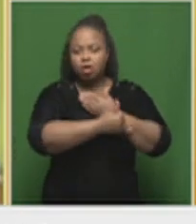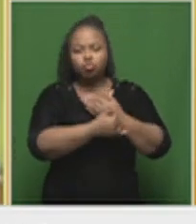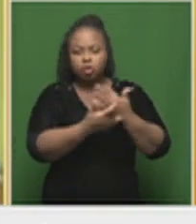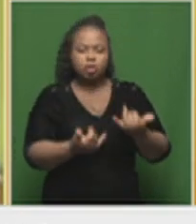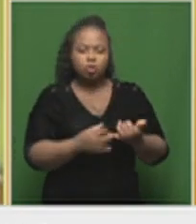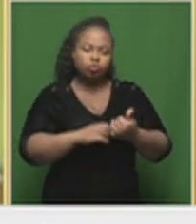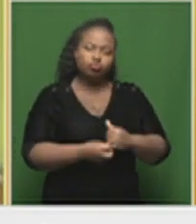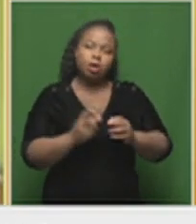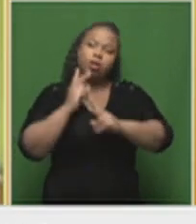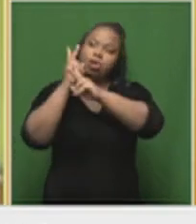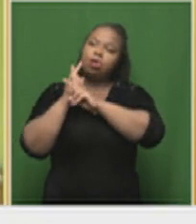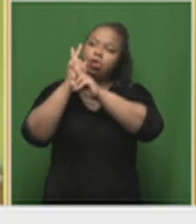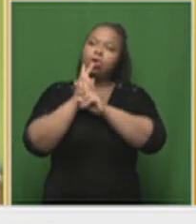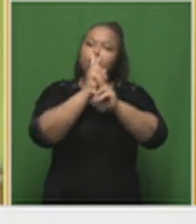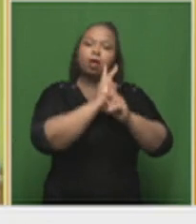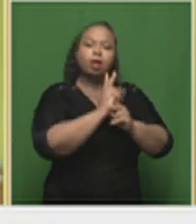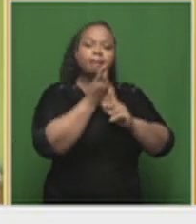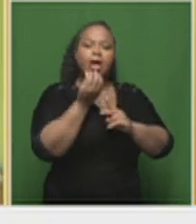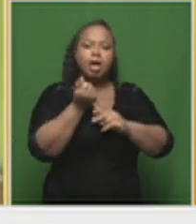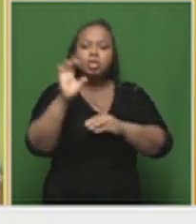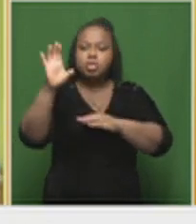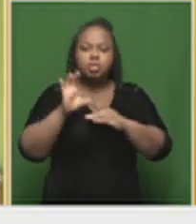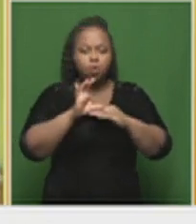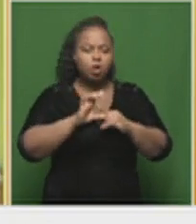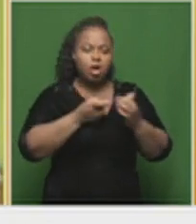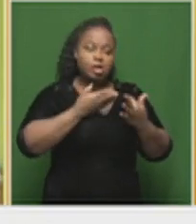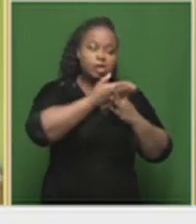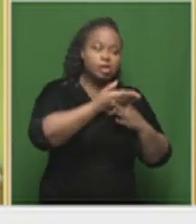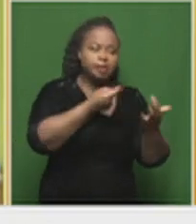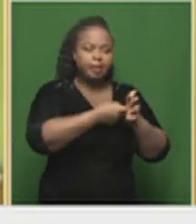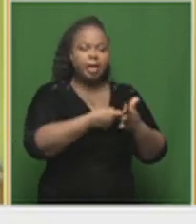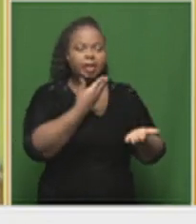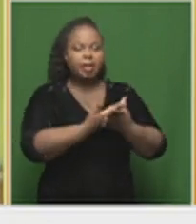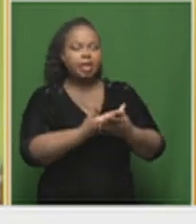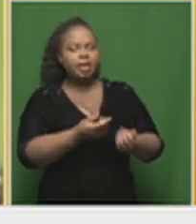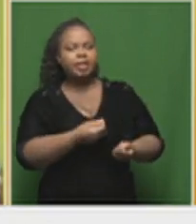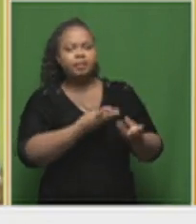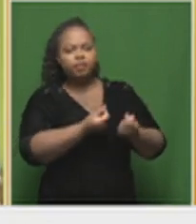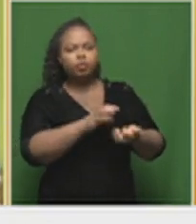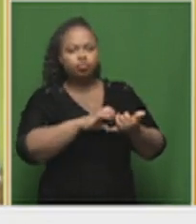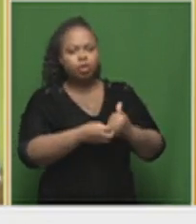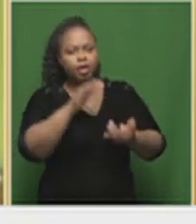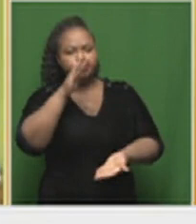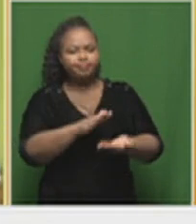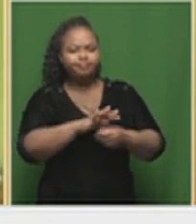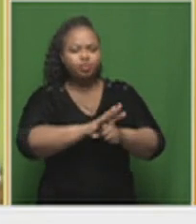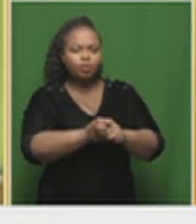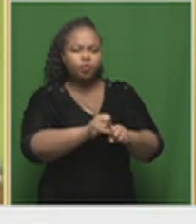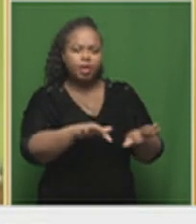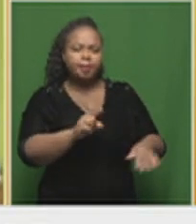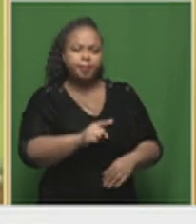to get loans in order to access at least some of the relief that they seek to address this pandemic?